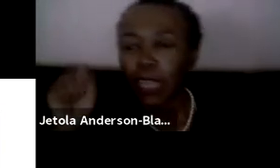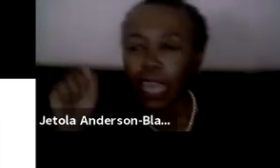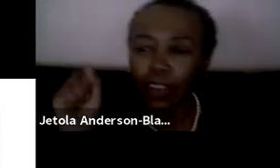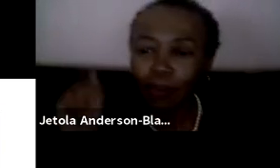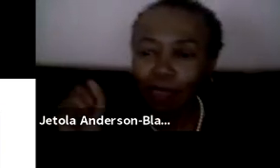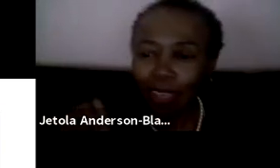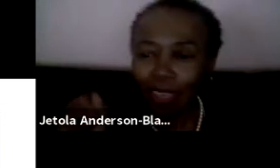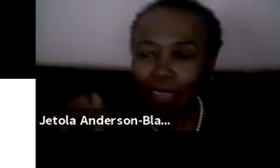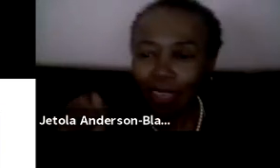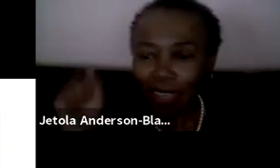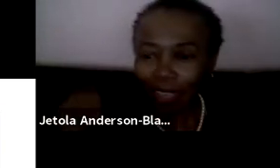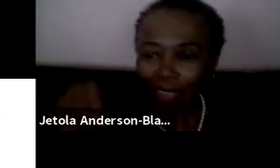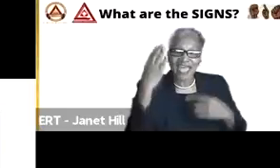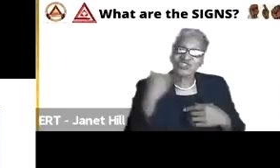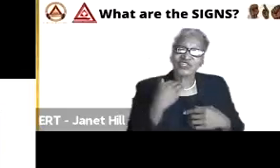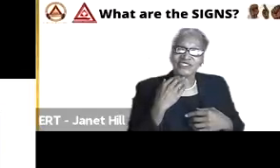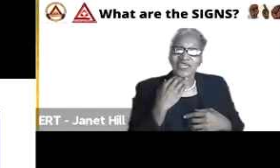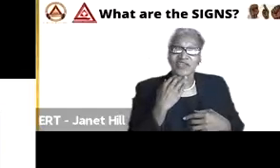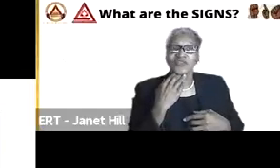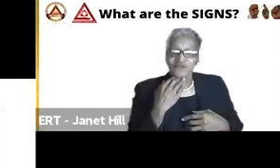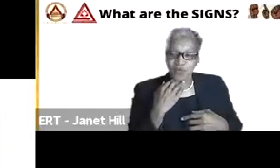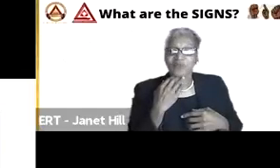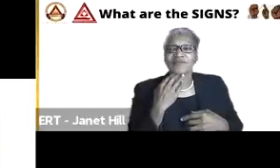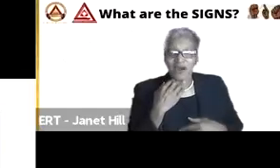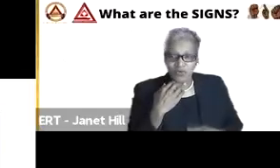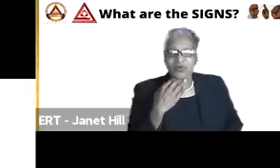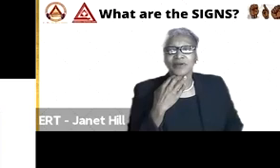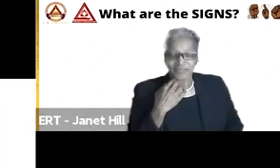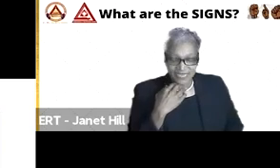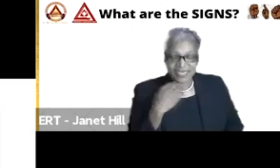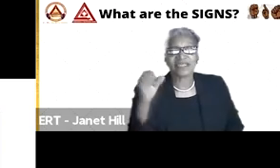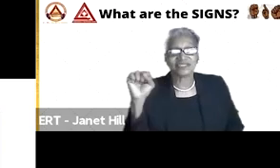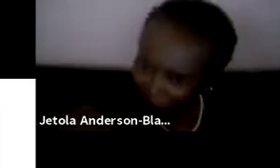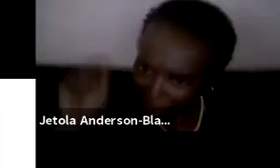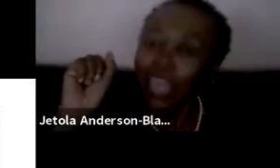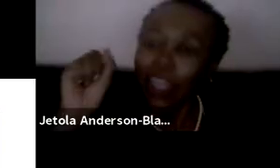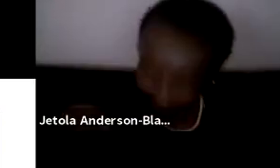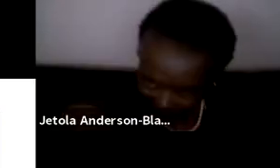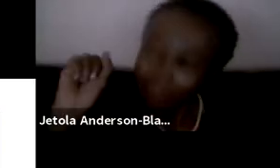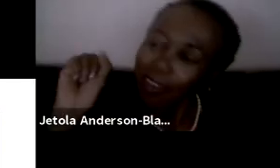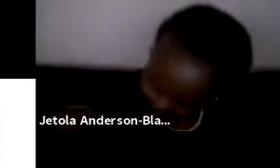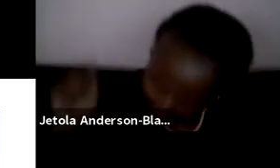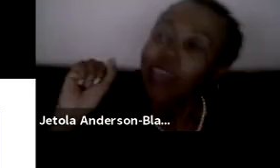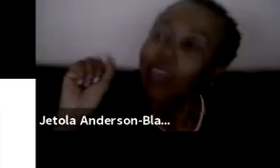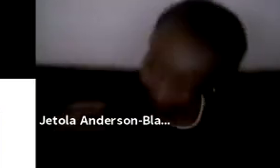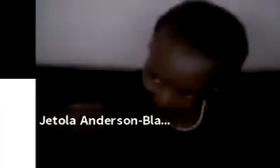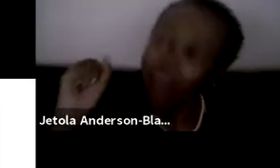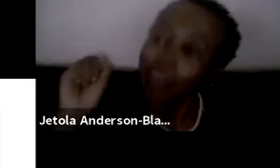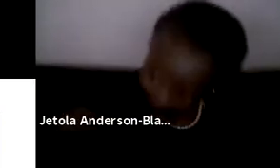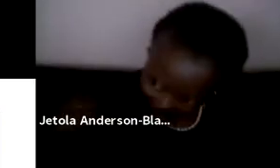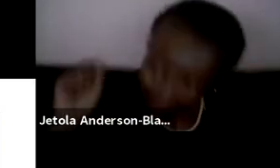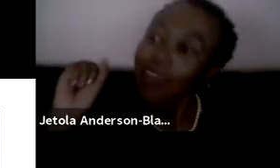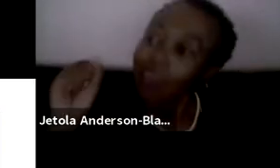Yes. Little bobblehead. Yes. Actually, it's taken on the form of our head. It's a bobblehead. It's like a